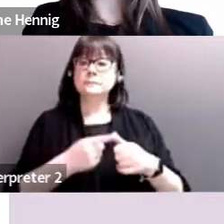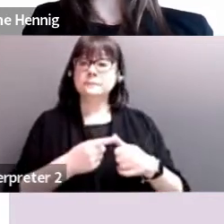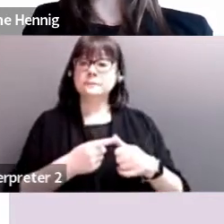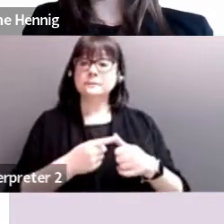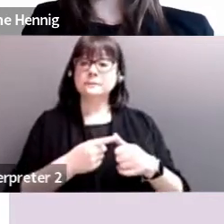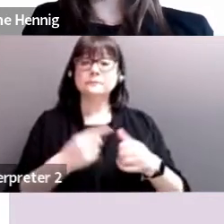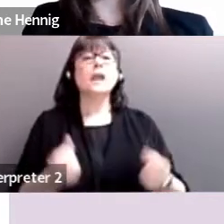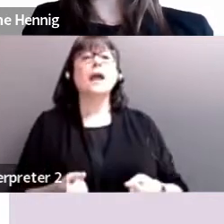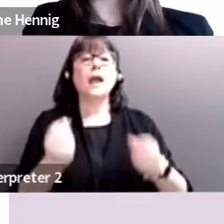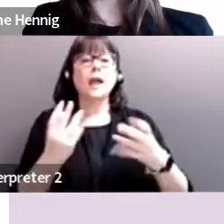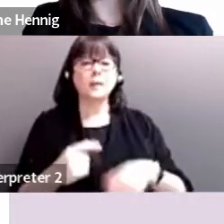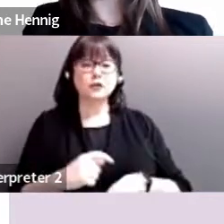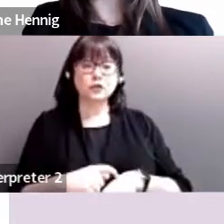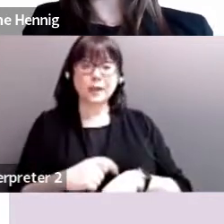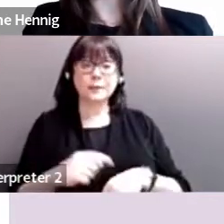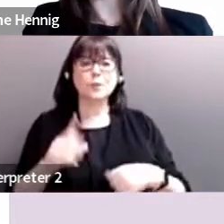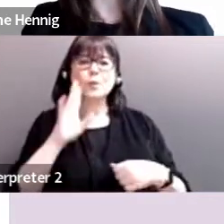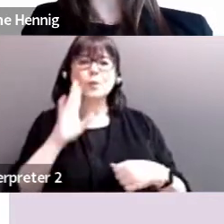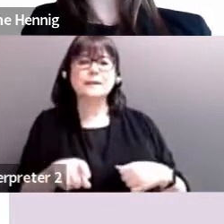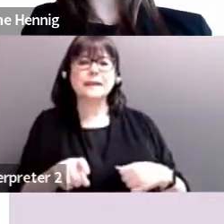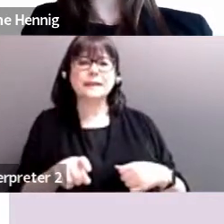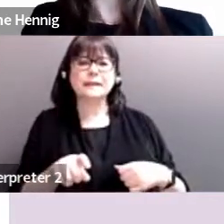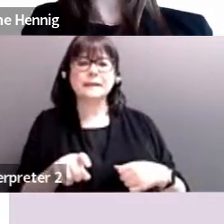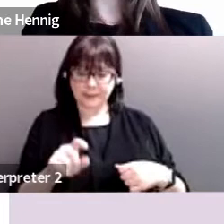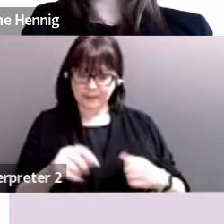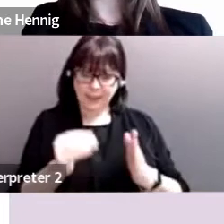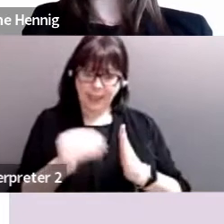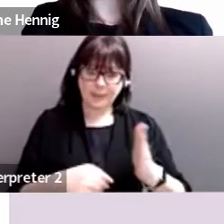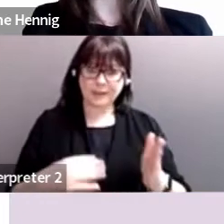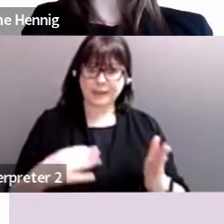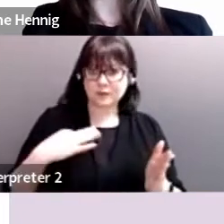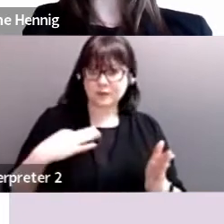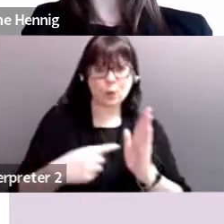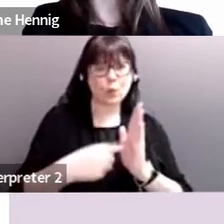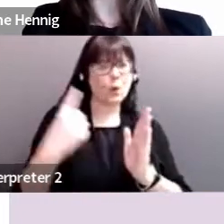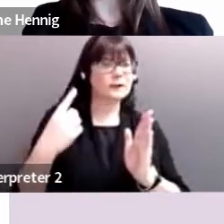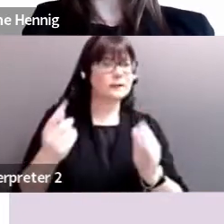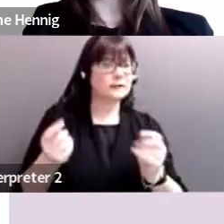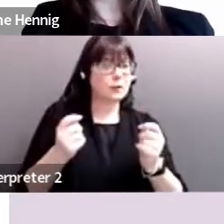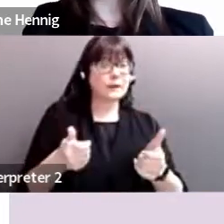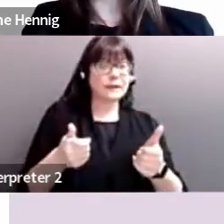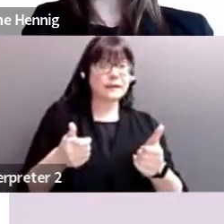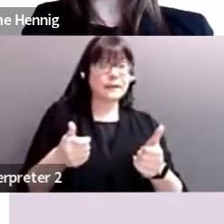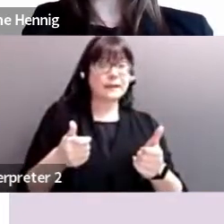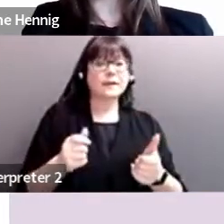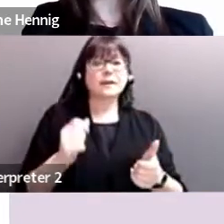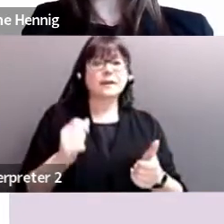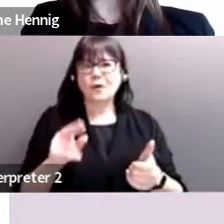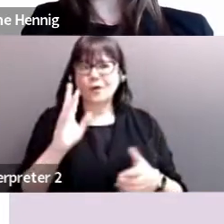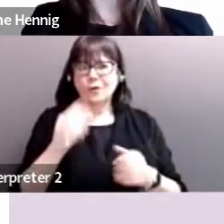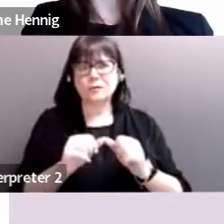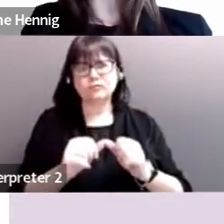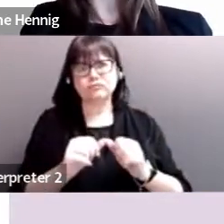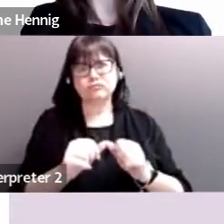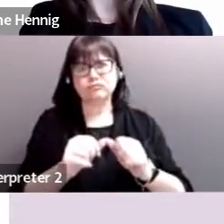Is this a quick application with quick results, or is this going to be a huge time commitment? Make sure you know how long the application will take